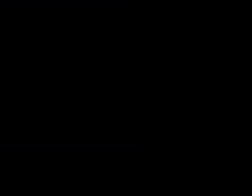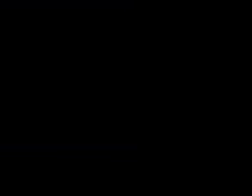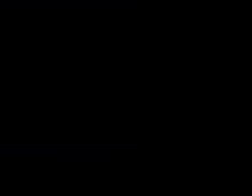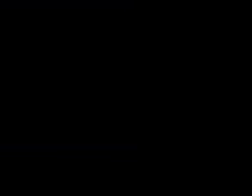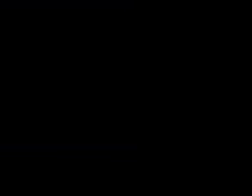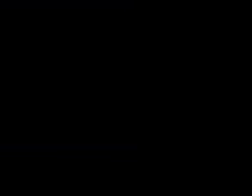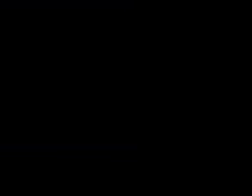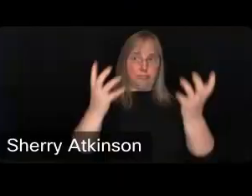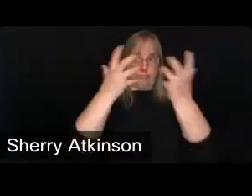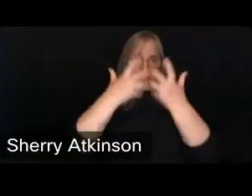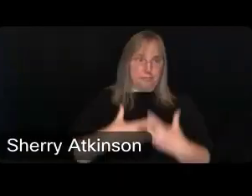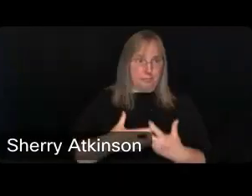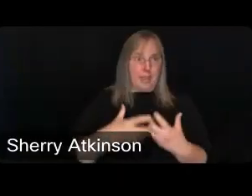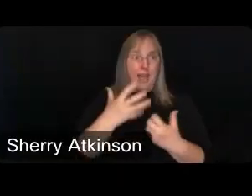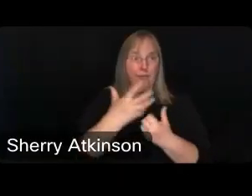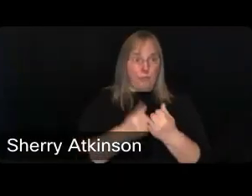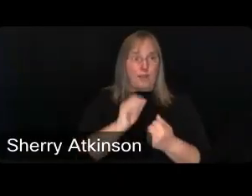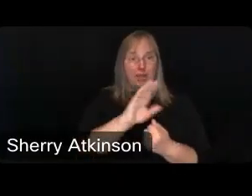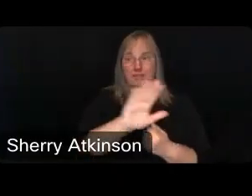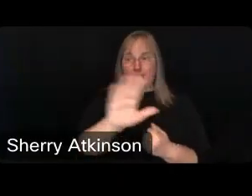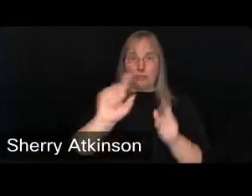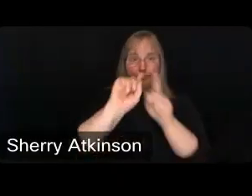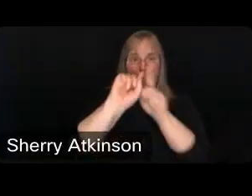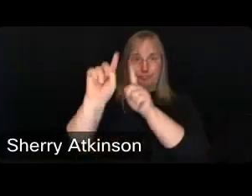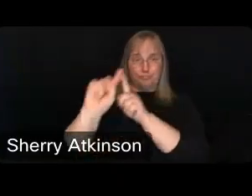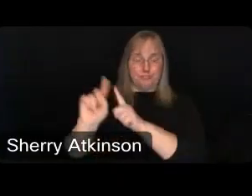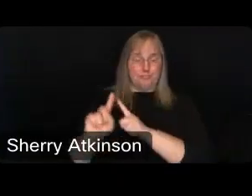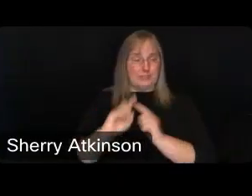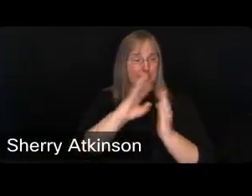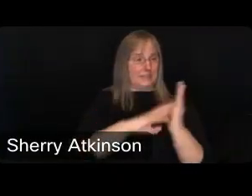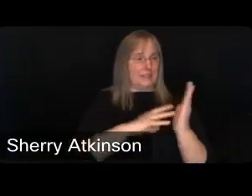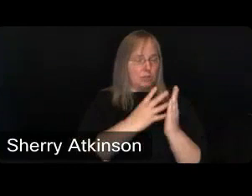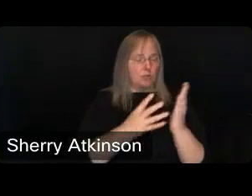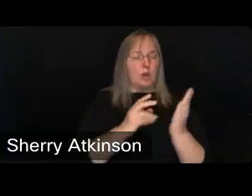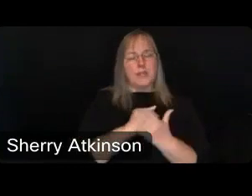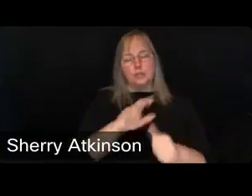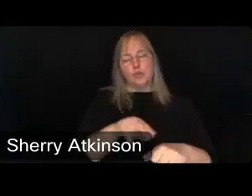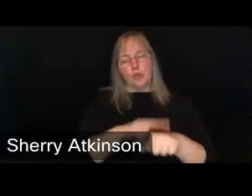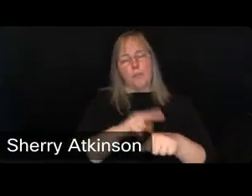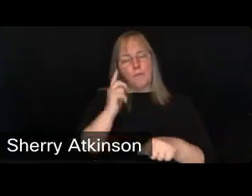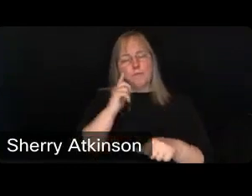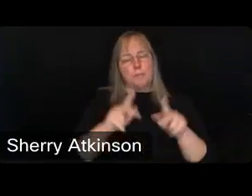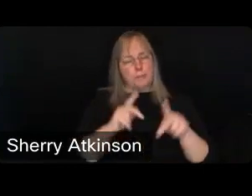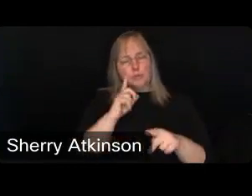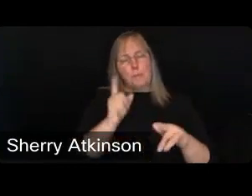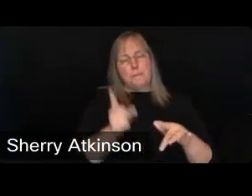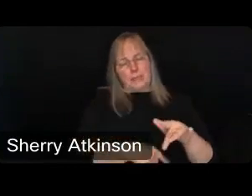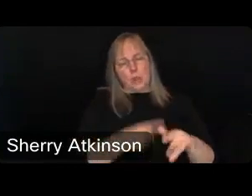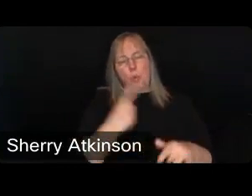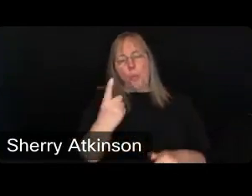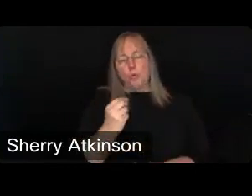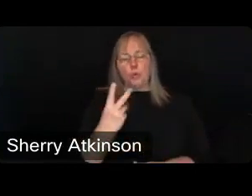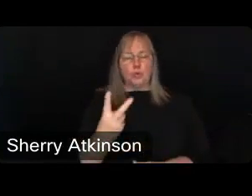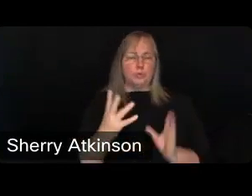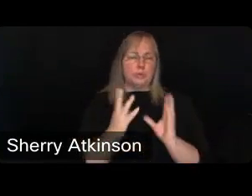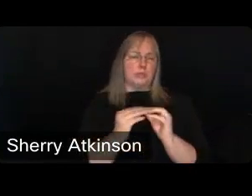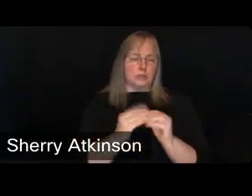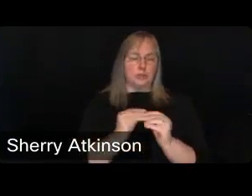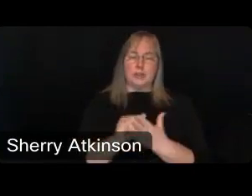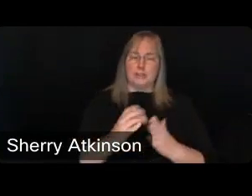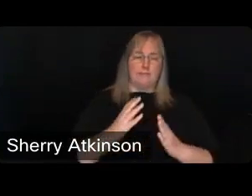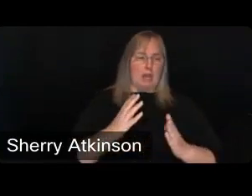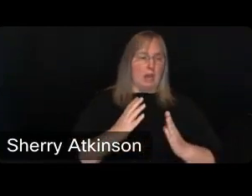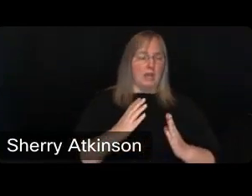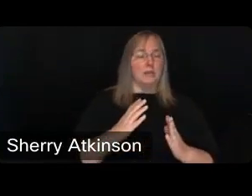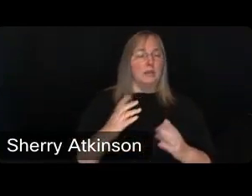It's quite normal for folks to miss one or two of the sessions there, which is fine. So far